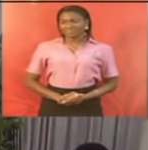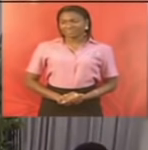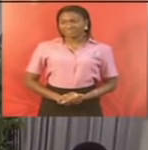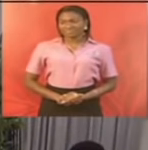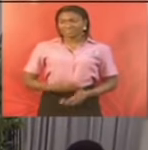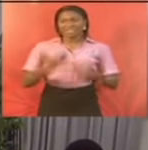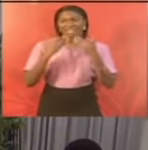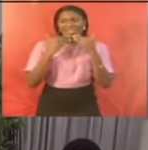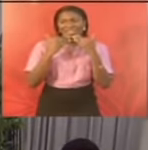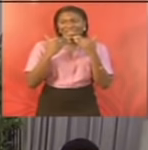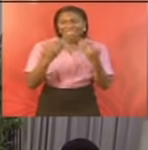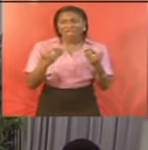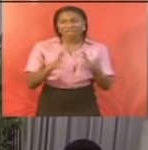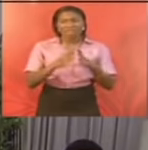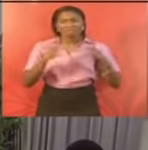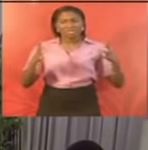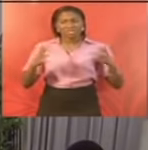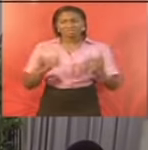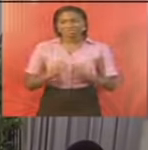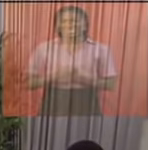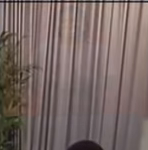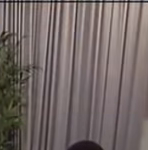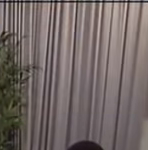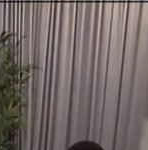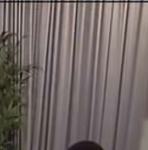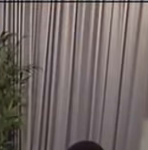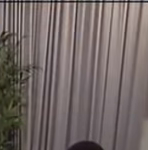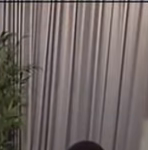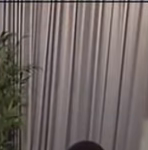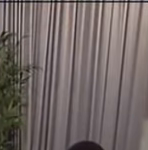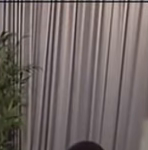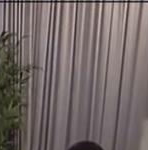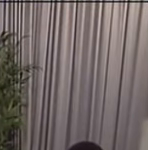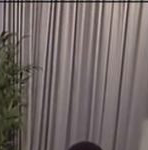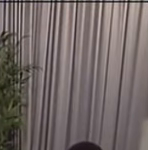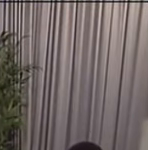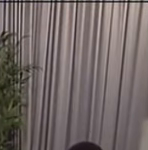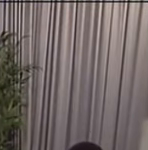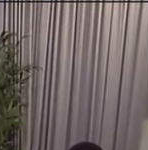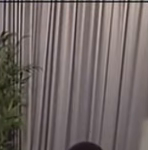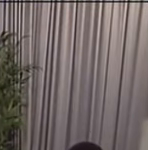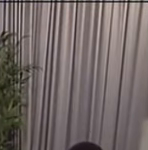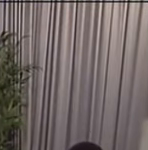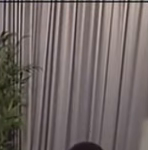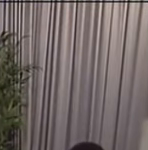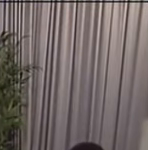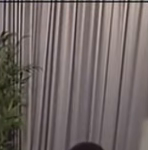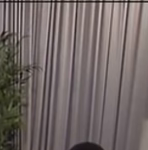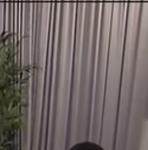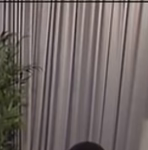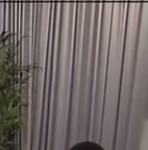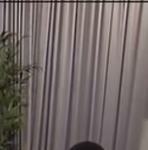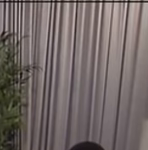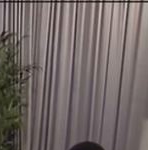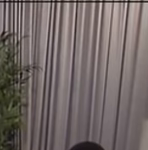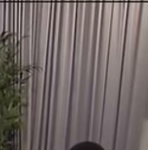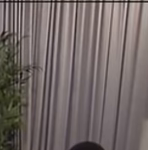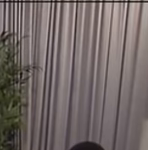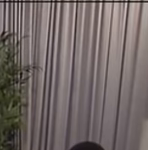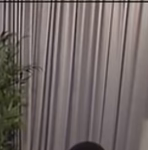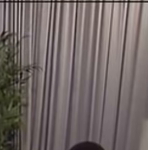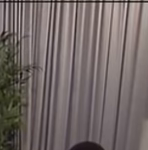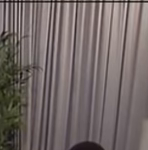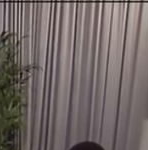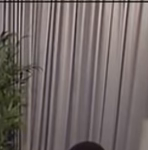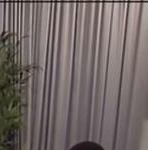Thank you very much. And the second question on the experiment with recovered patients motivating those who are currently in hospital, Minister or Dr.